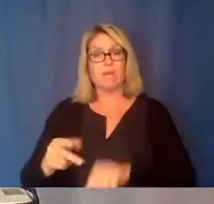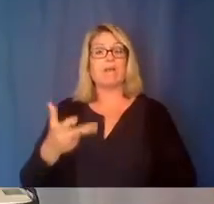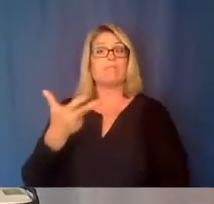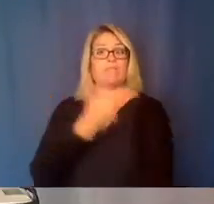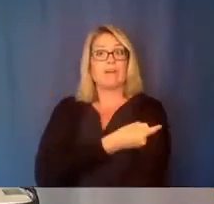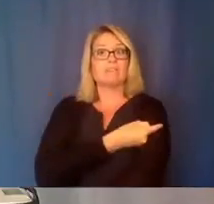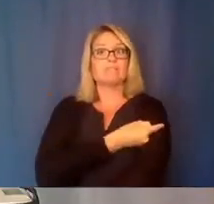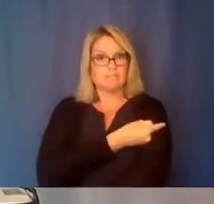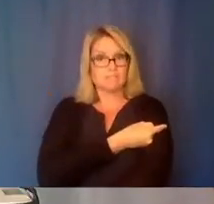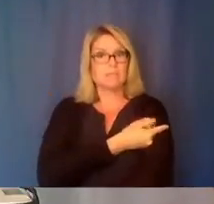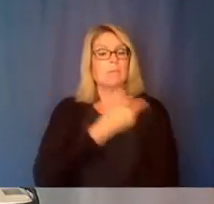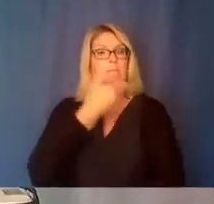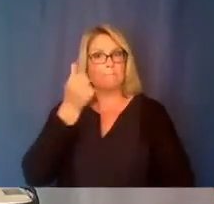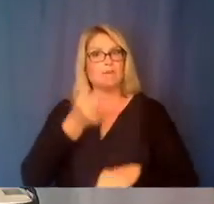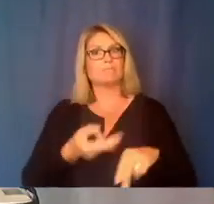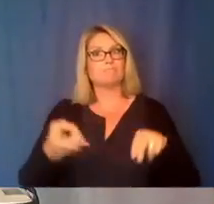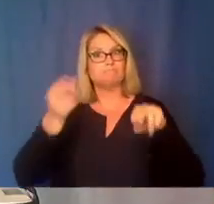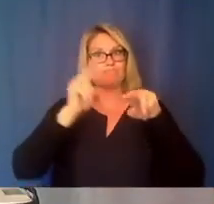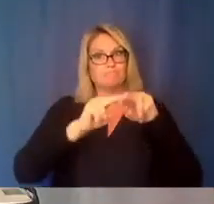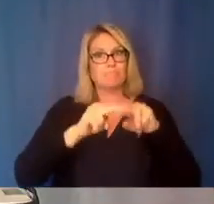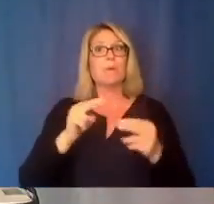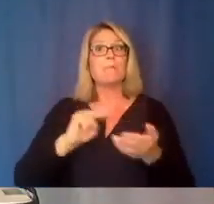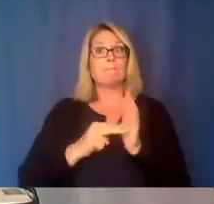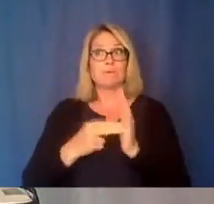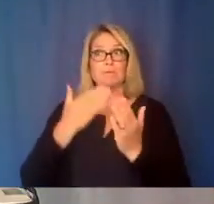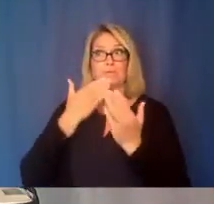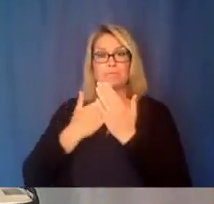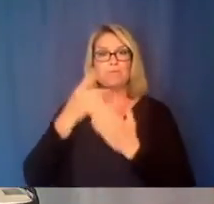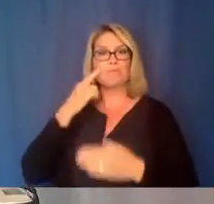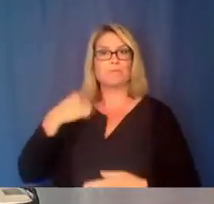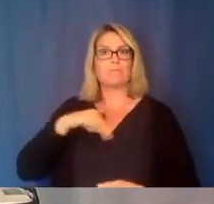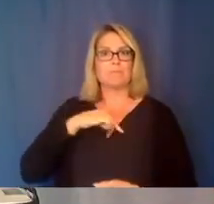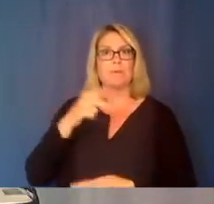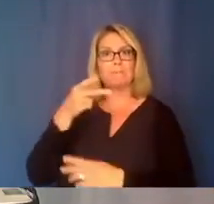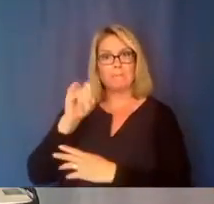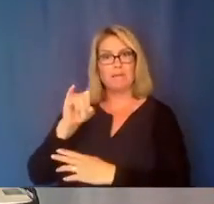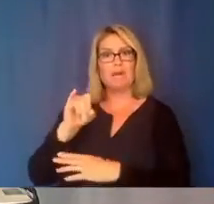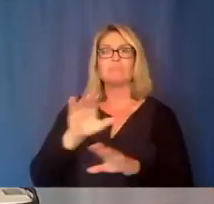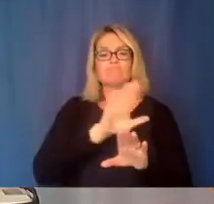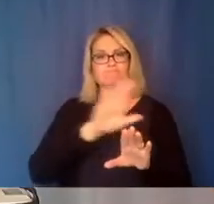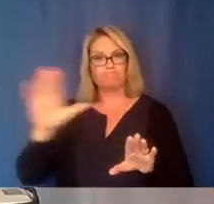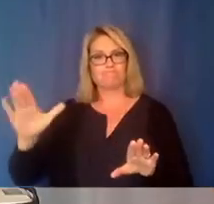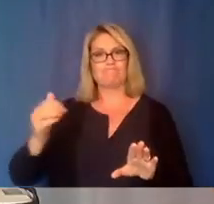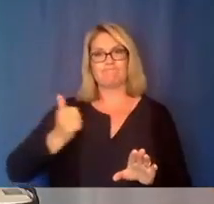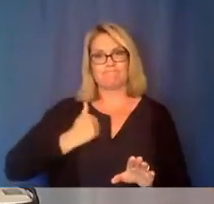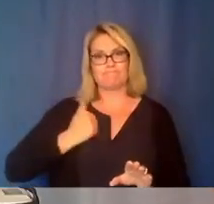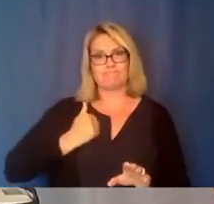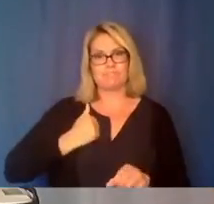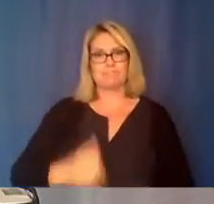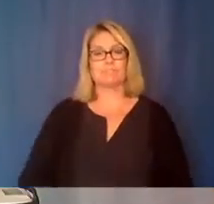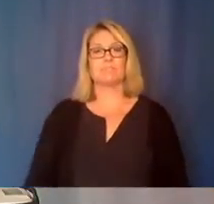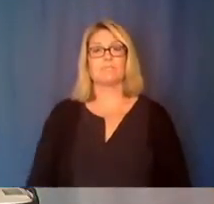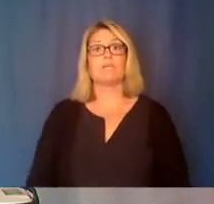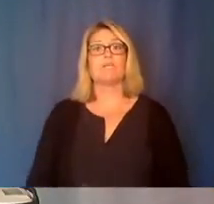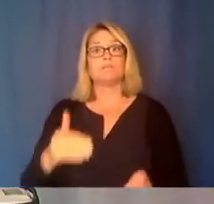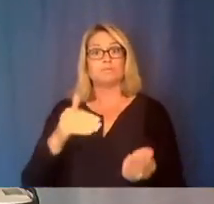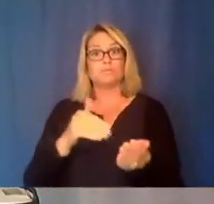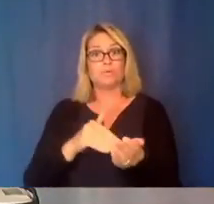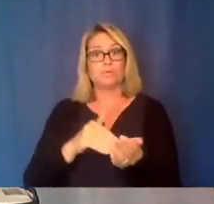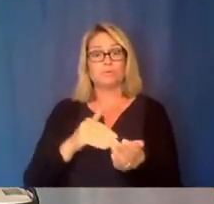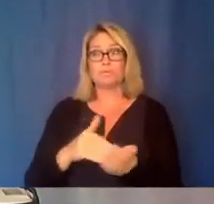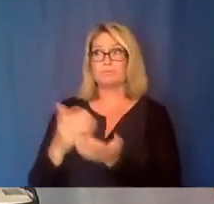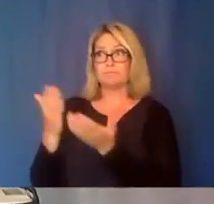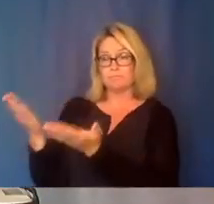good sign for us in Prince Edward Island and our country. Dr. Morrison and her team have been monitoring